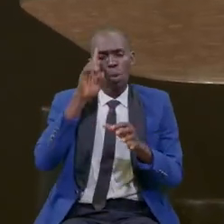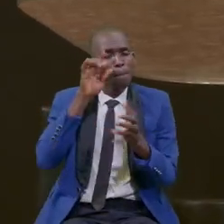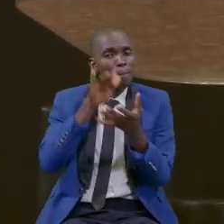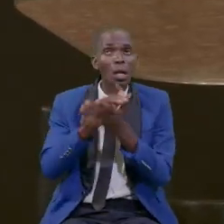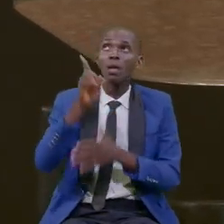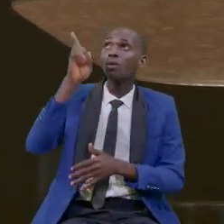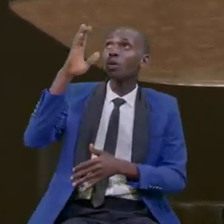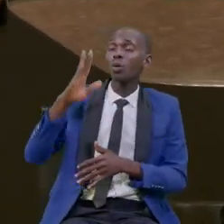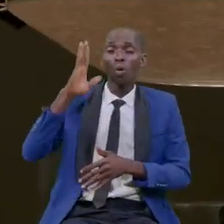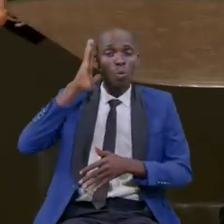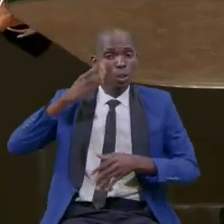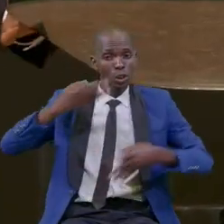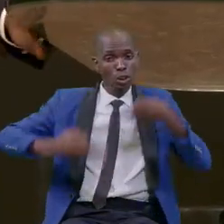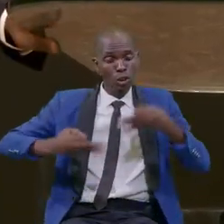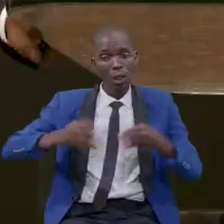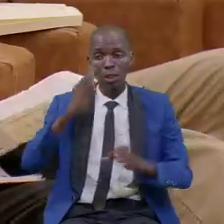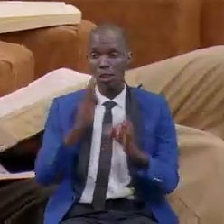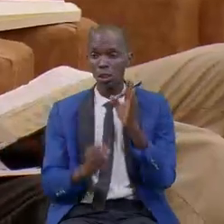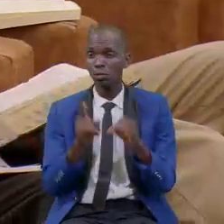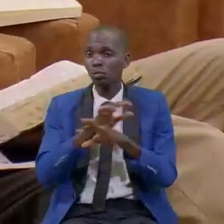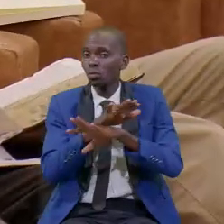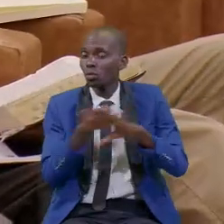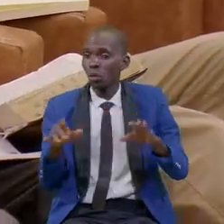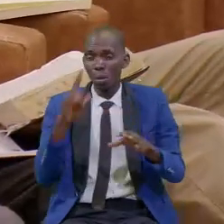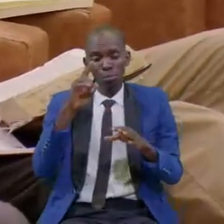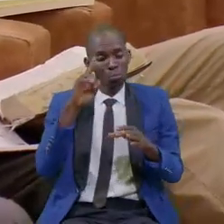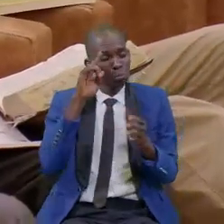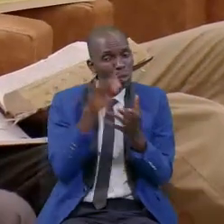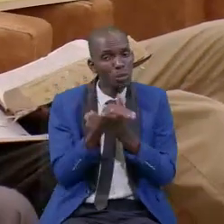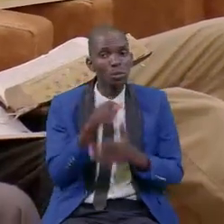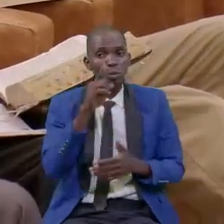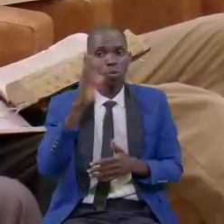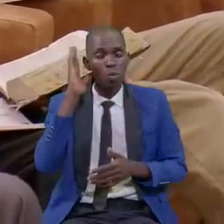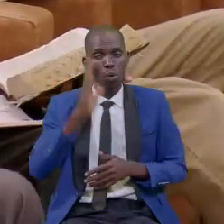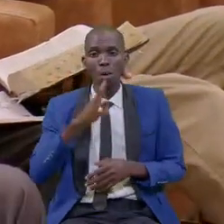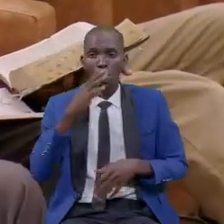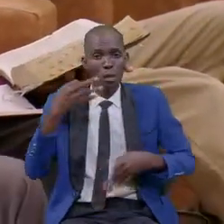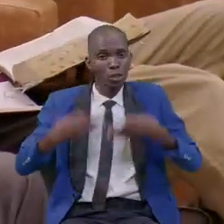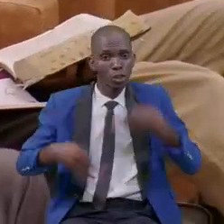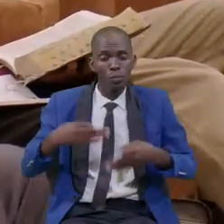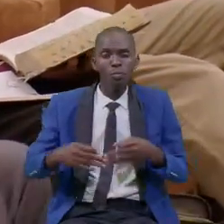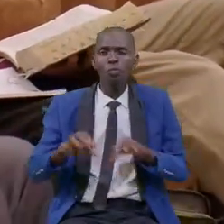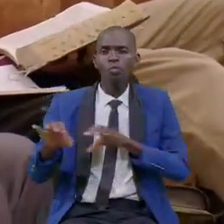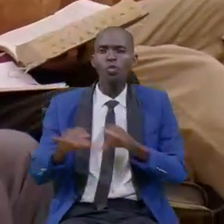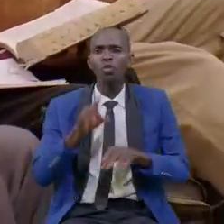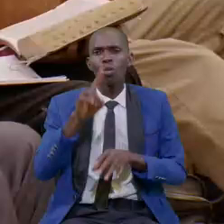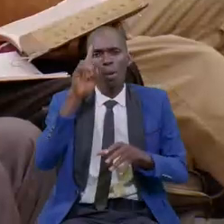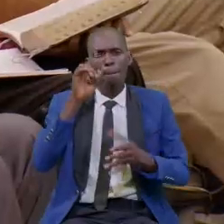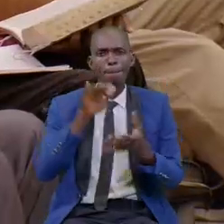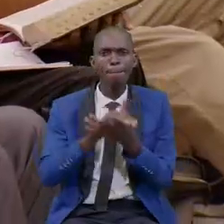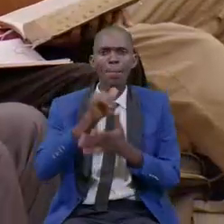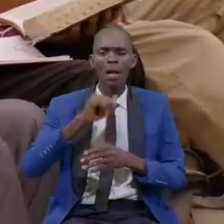don't repent, you will perish? Do you believe the revelation of God about hell, that those who go